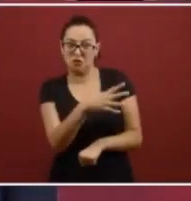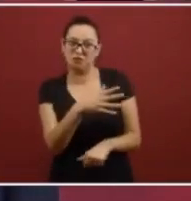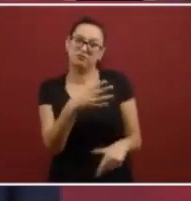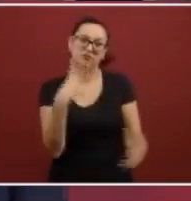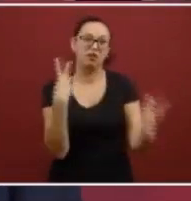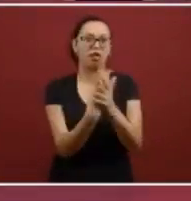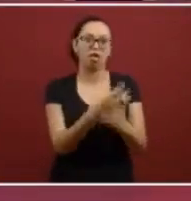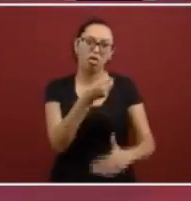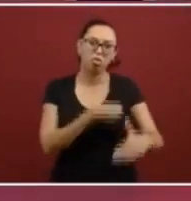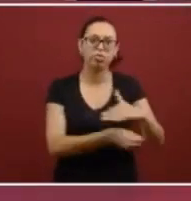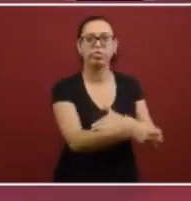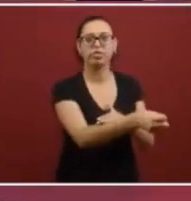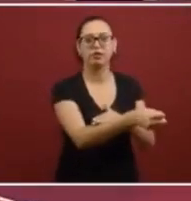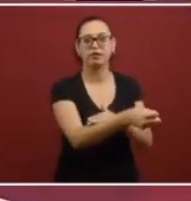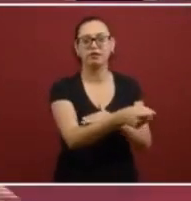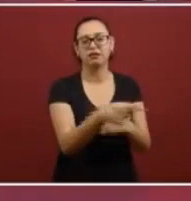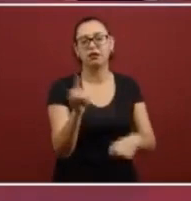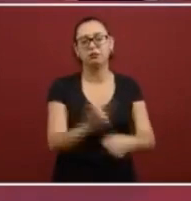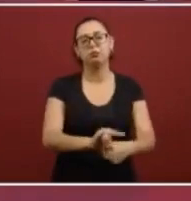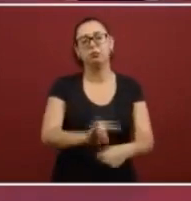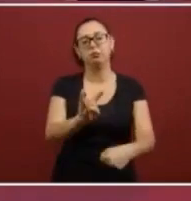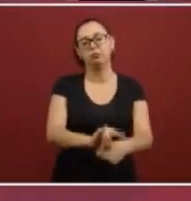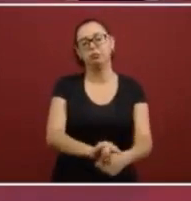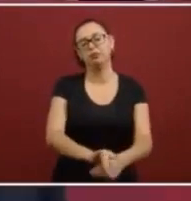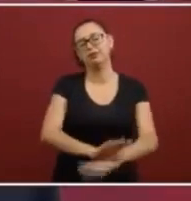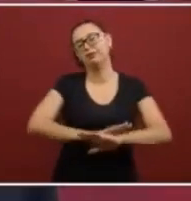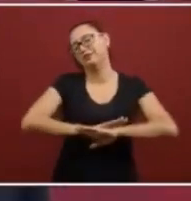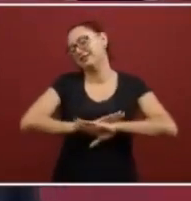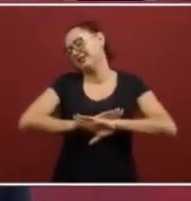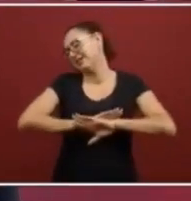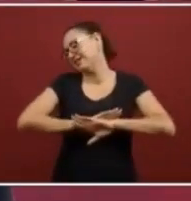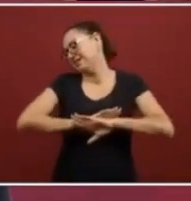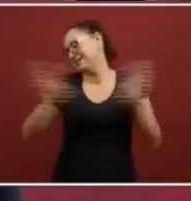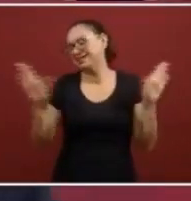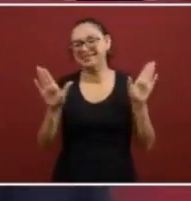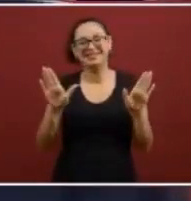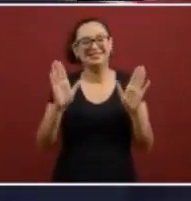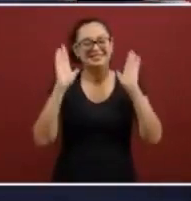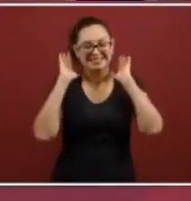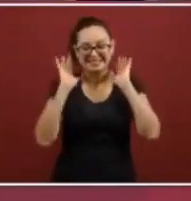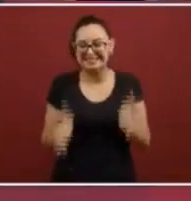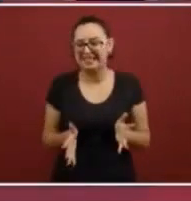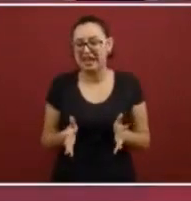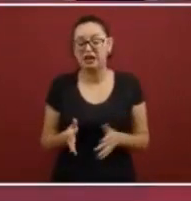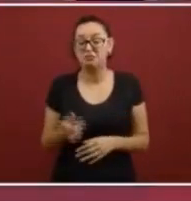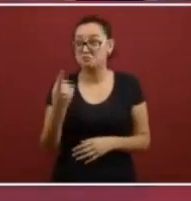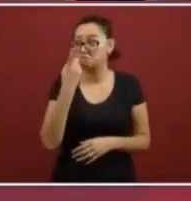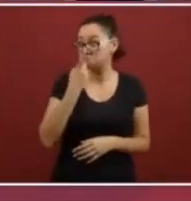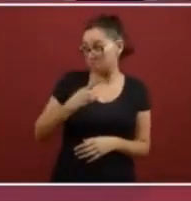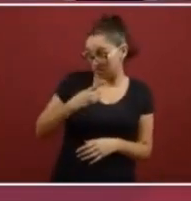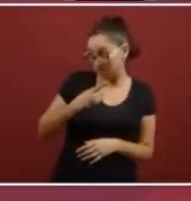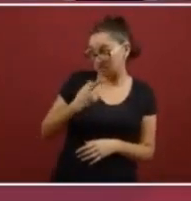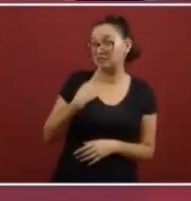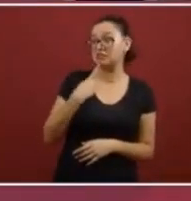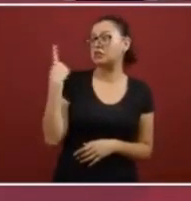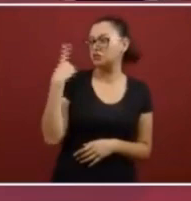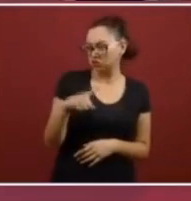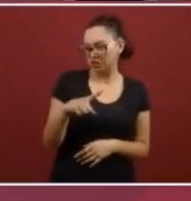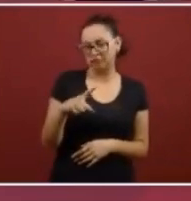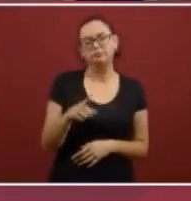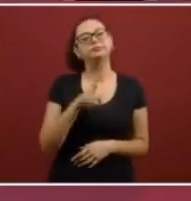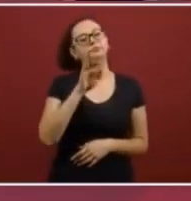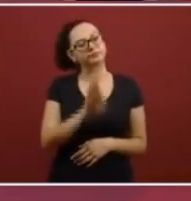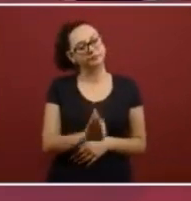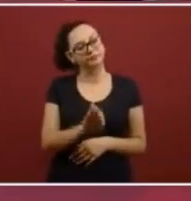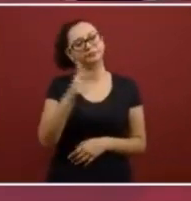Entonces, eso ya no. He says, we're not Nosotros, doing that anymore. Todo lo que nos llega Now, everything that denuncia we get, va that